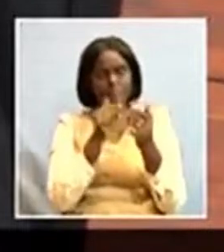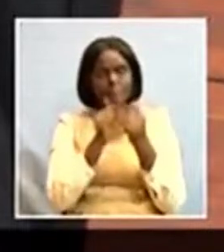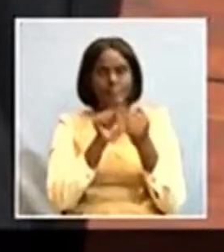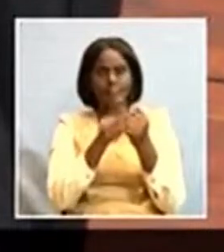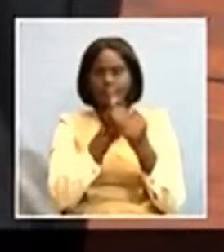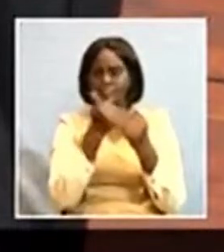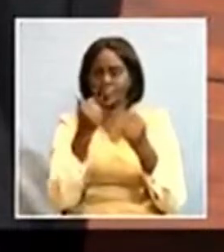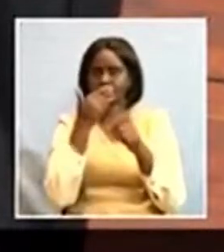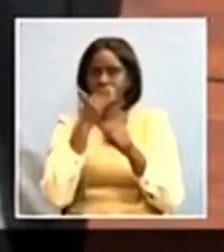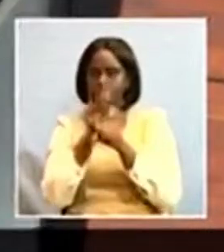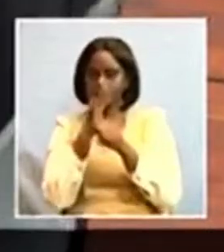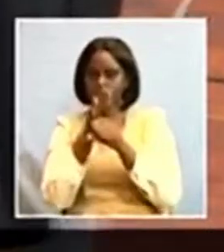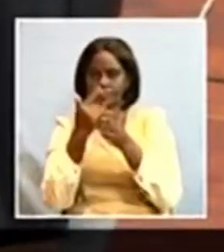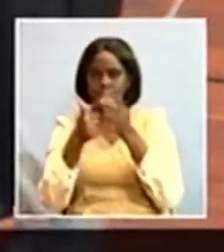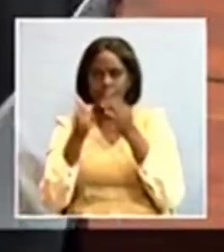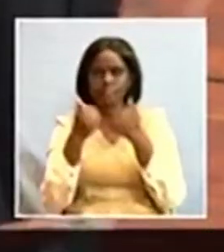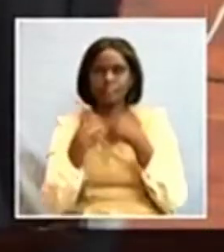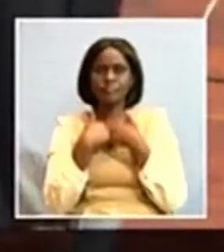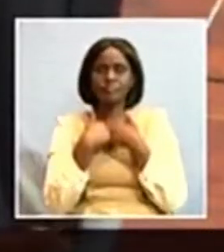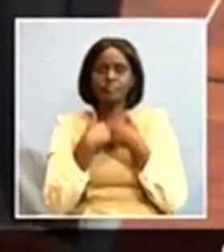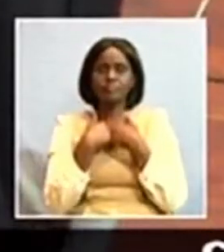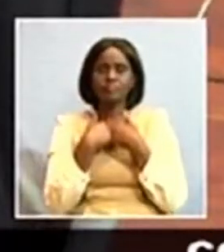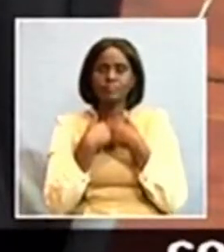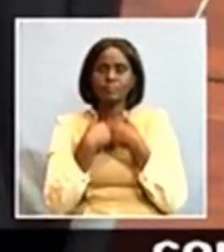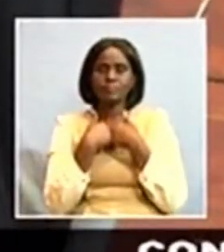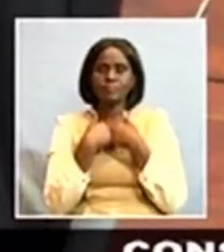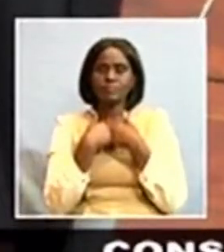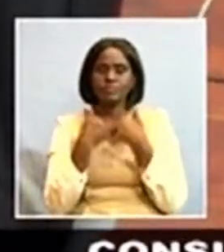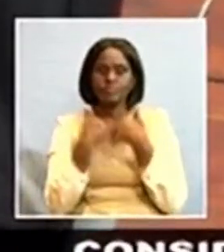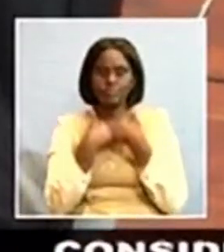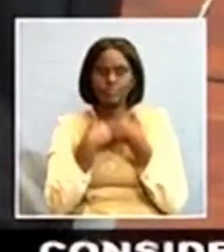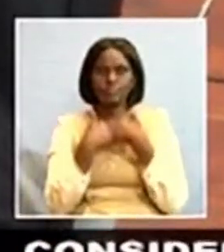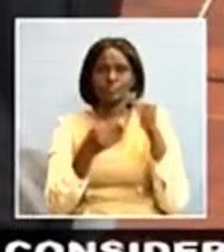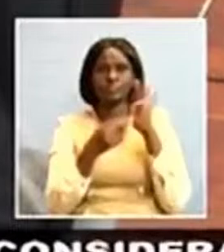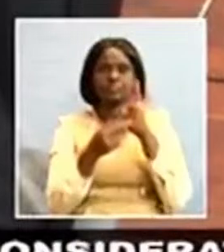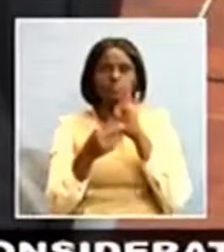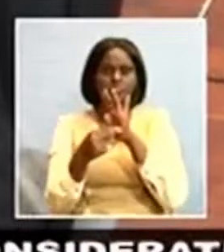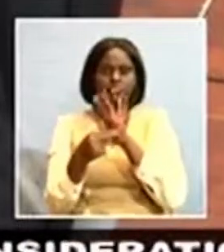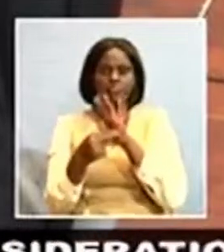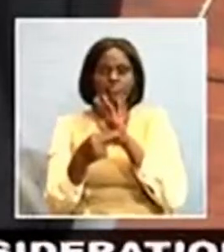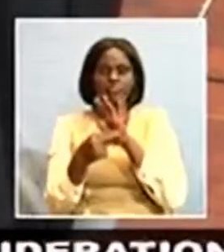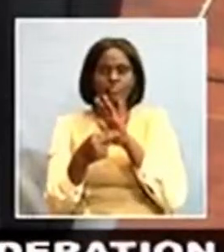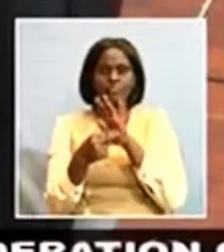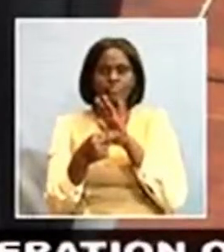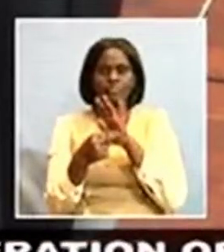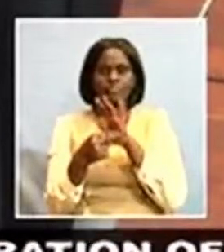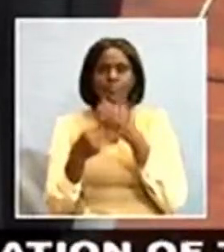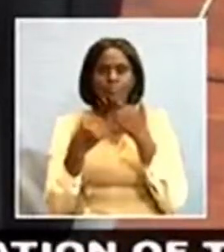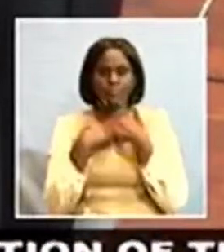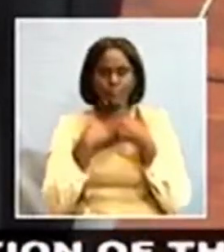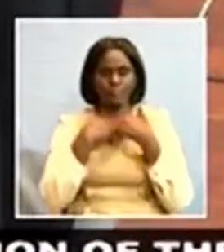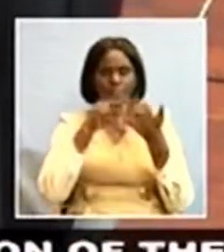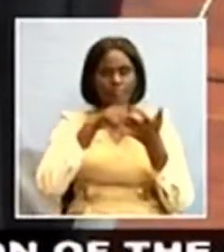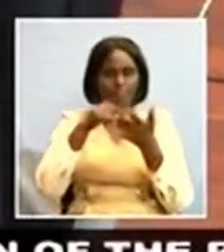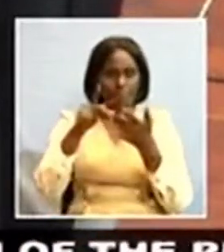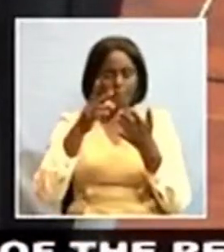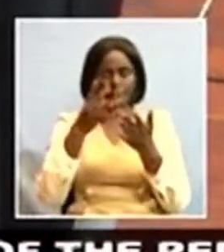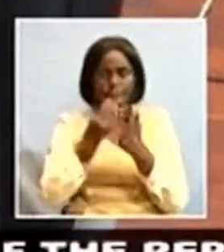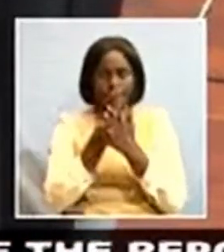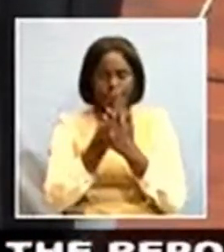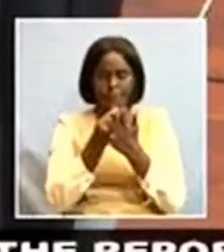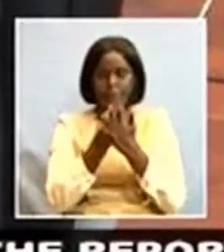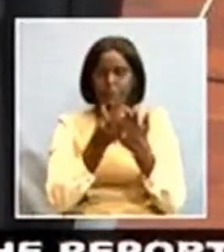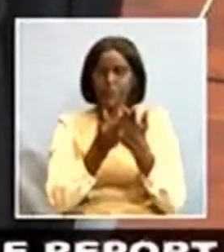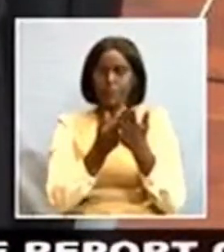another commitment that they have indicated that so far they've paid an amount of